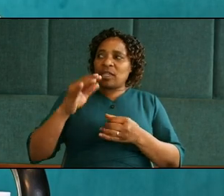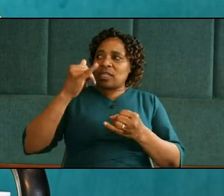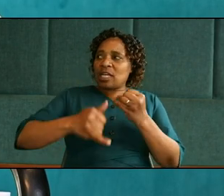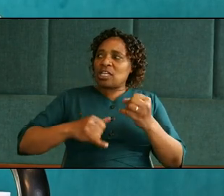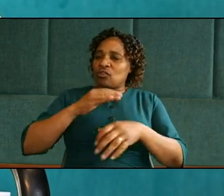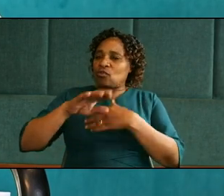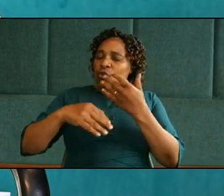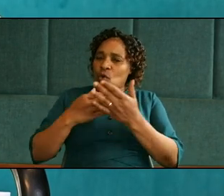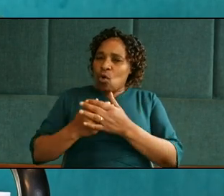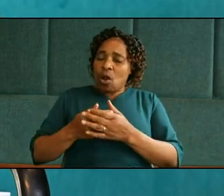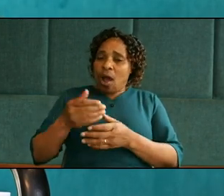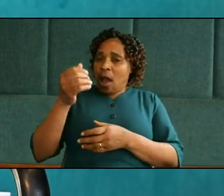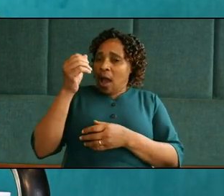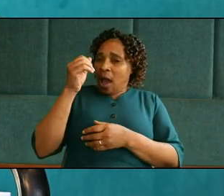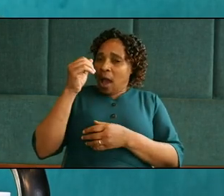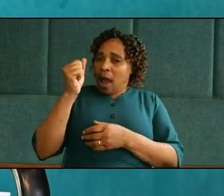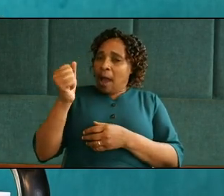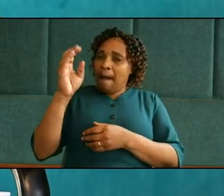all, Abramov